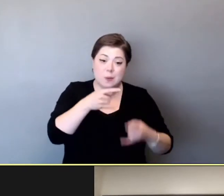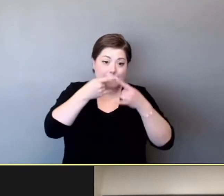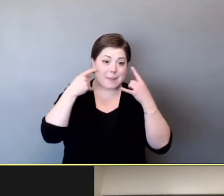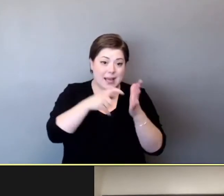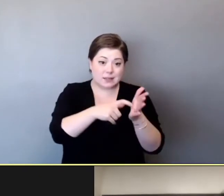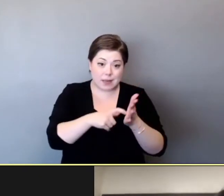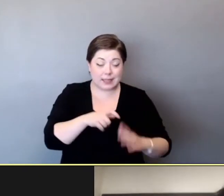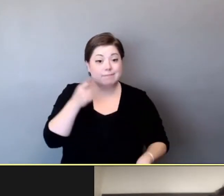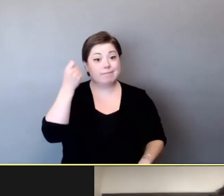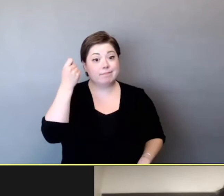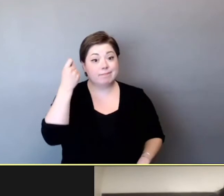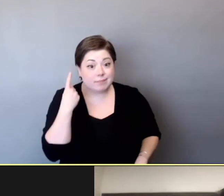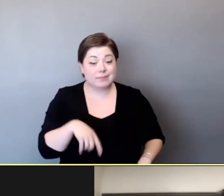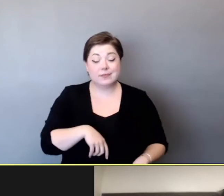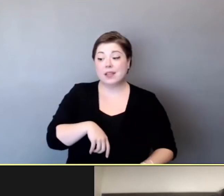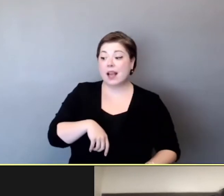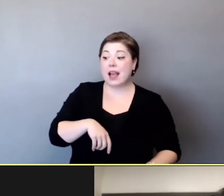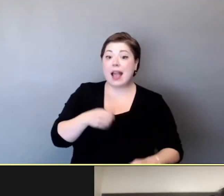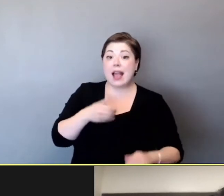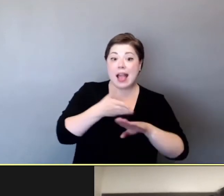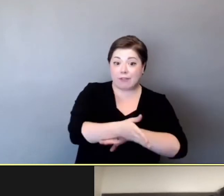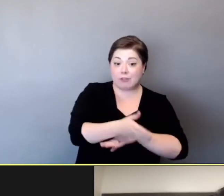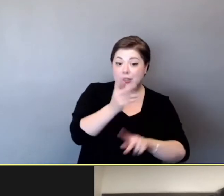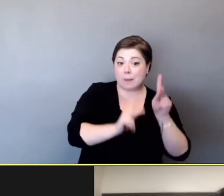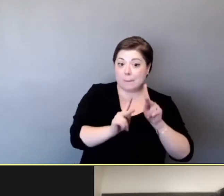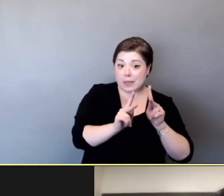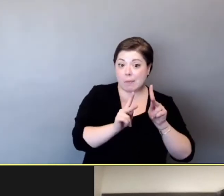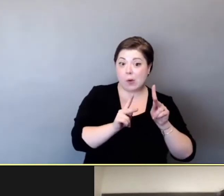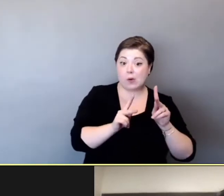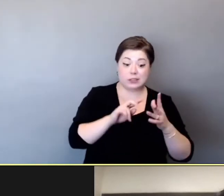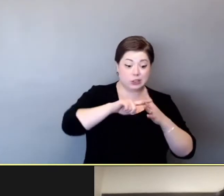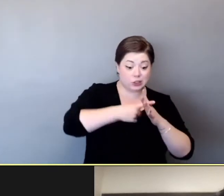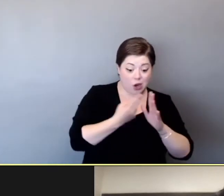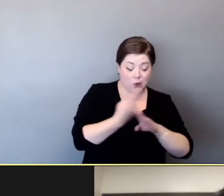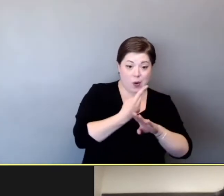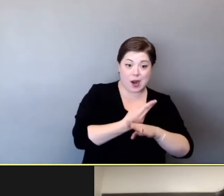everyone started wearing masks, all of a sudden cases went up.